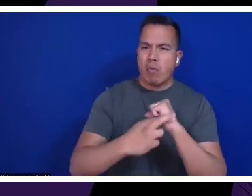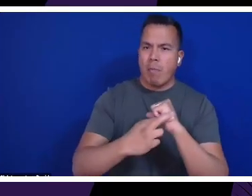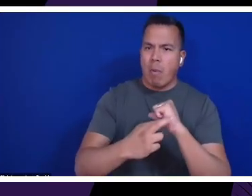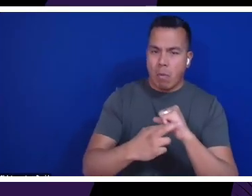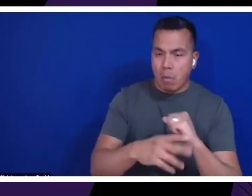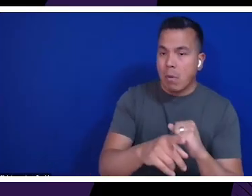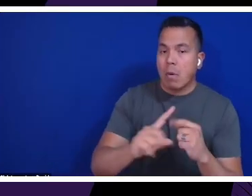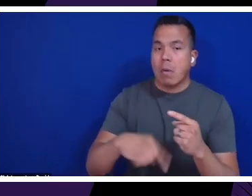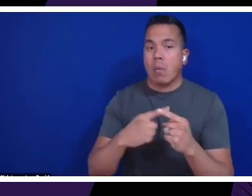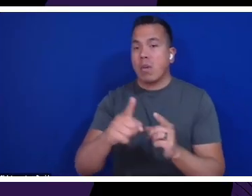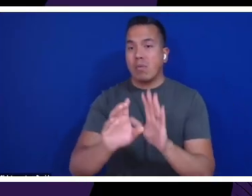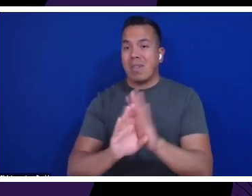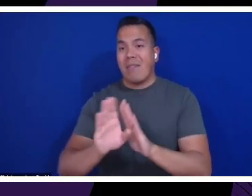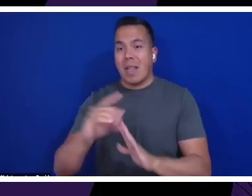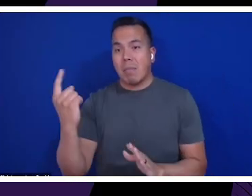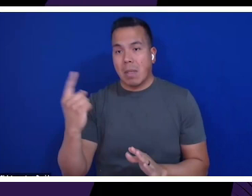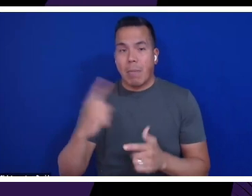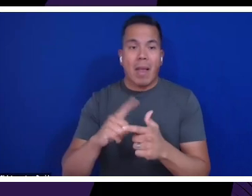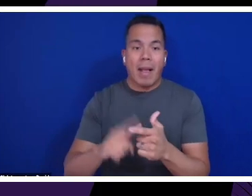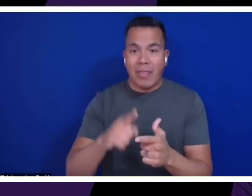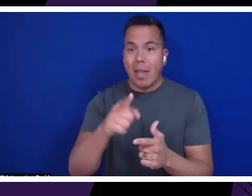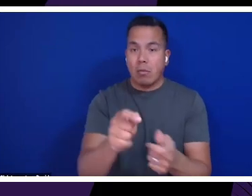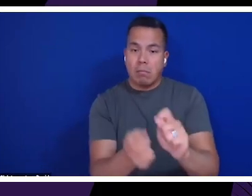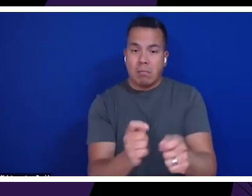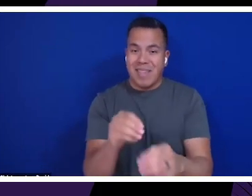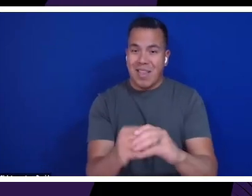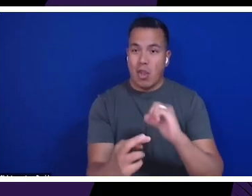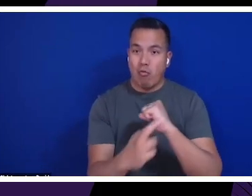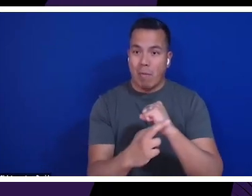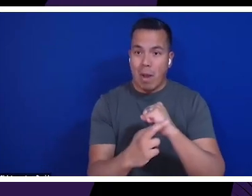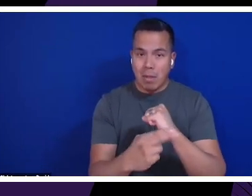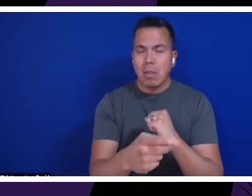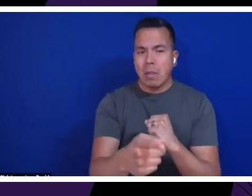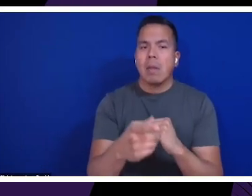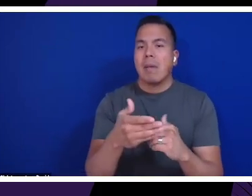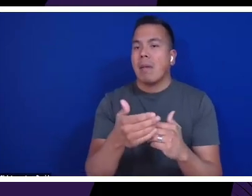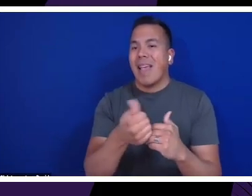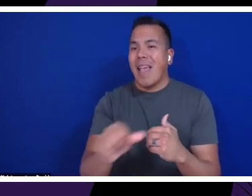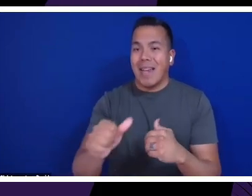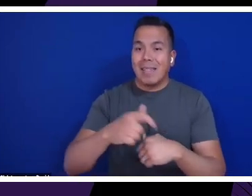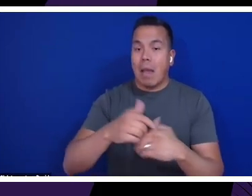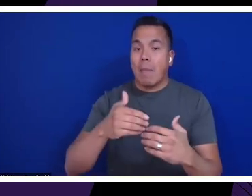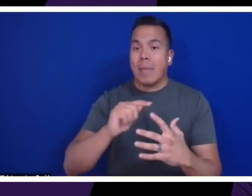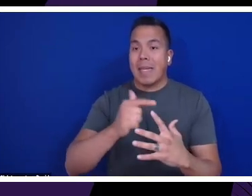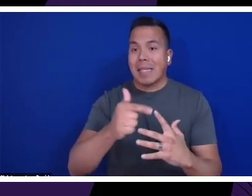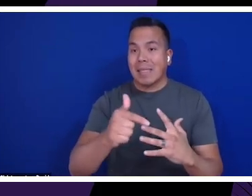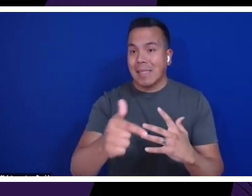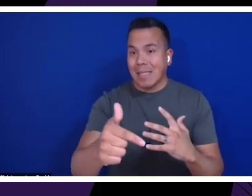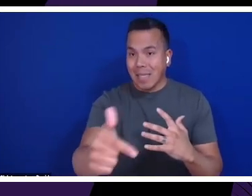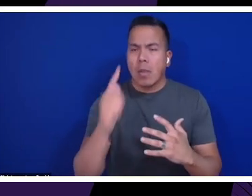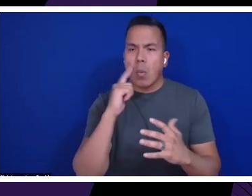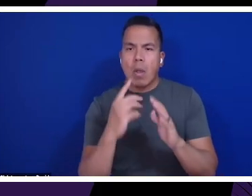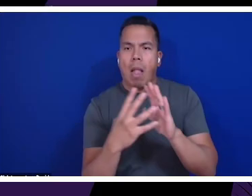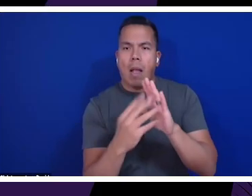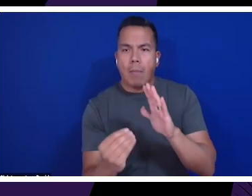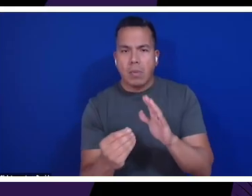you develop something and make changes to the repository, every subsequent run captures a new image and compares that